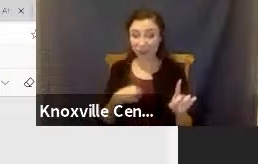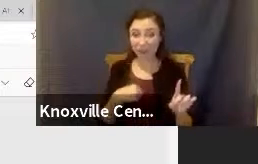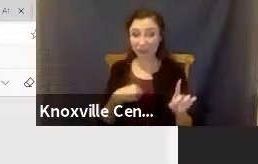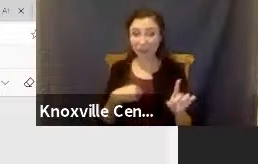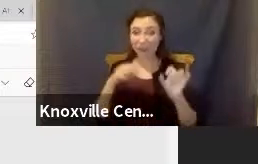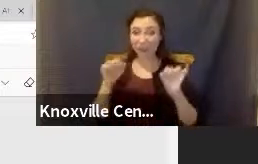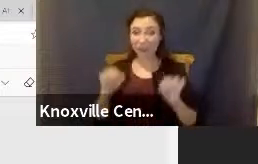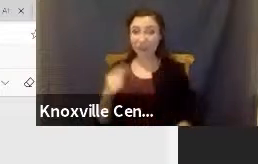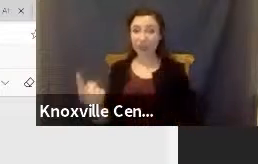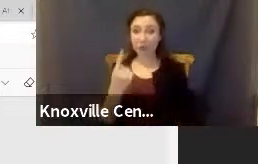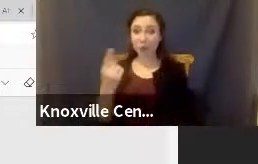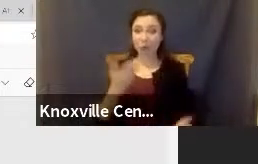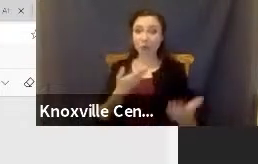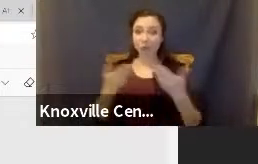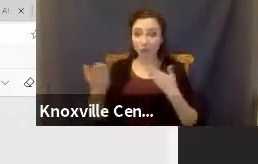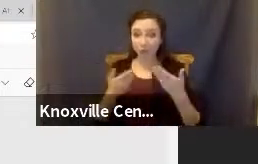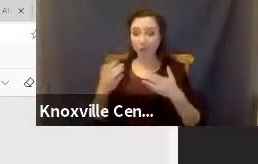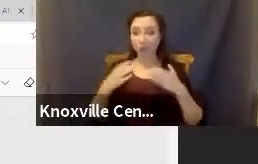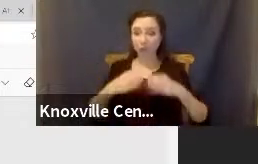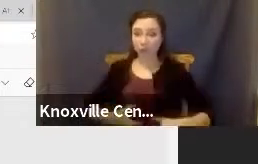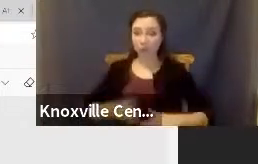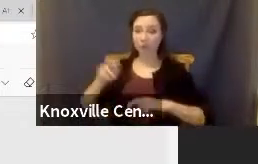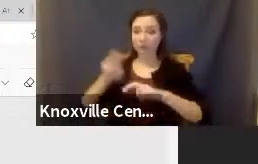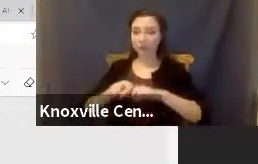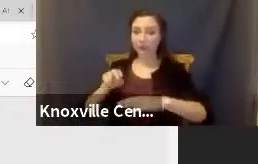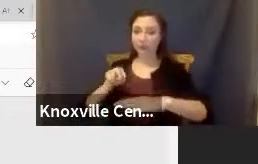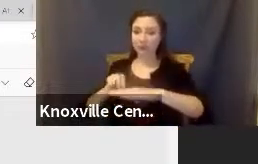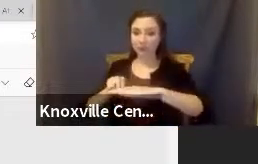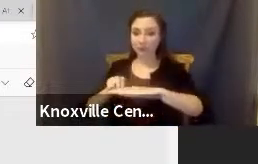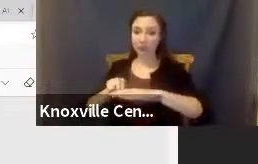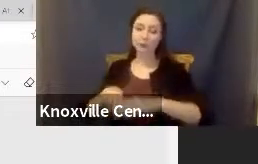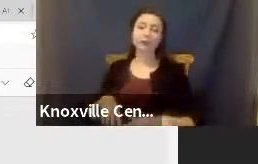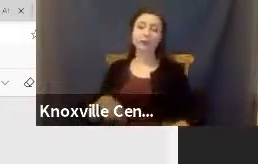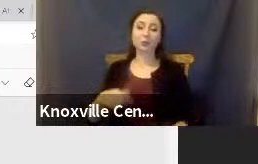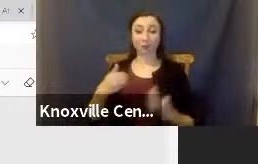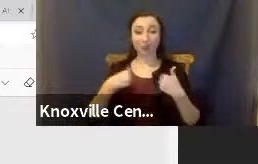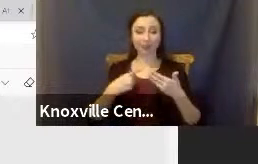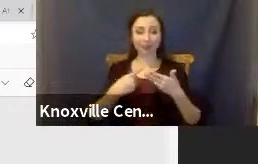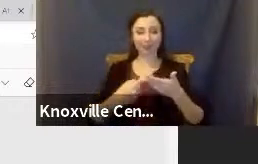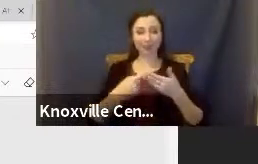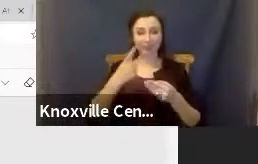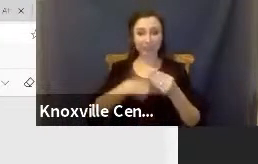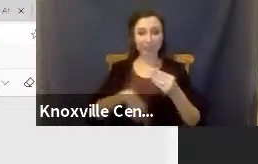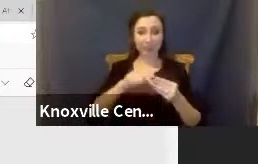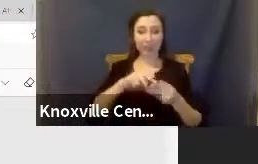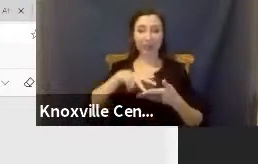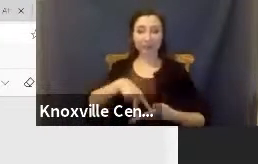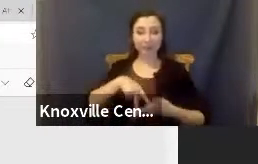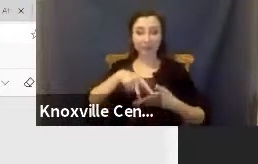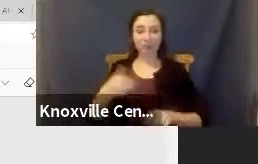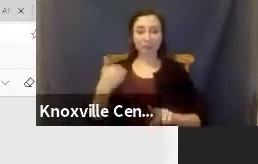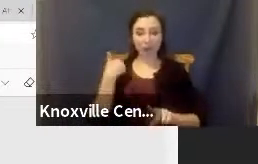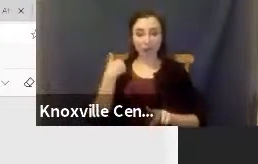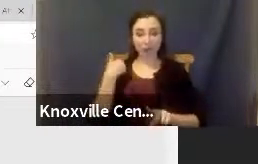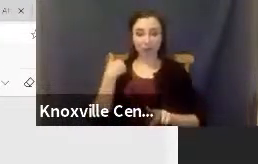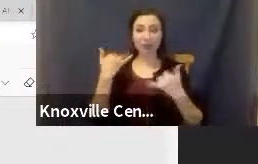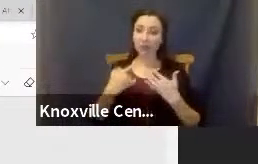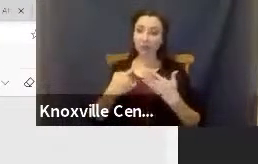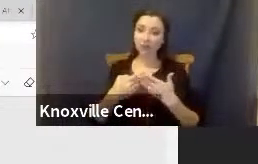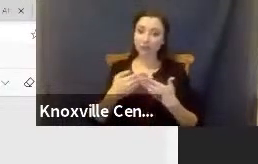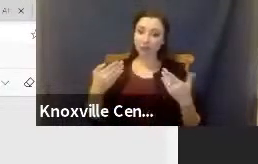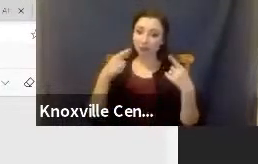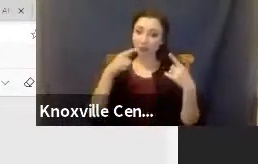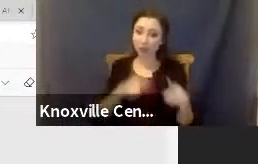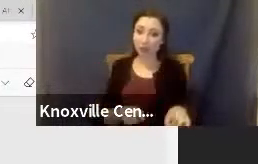only serve customers seated at tables. And we've had this conversation about standing before. Now, granted, we're now talking about things